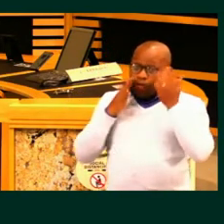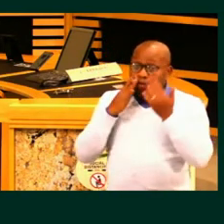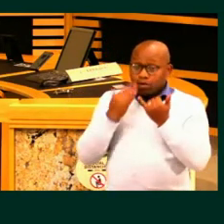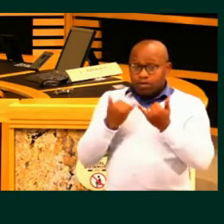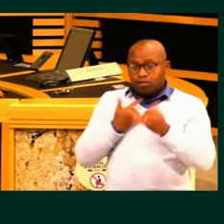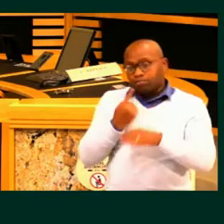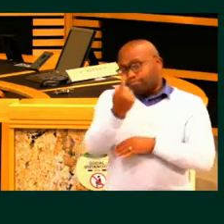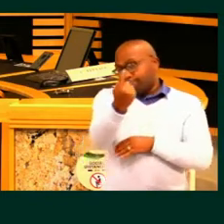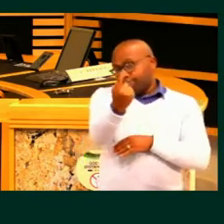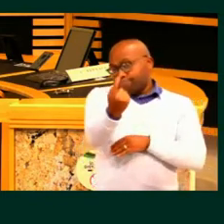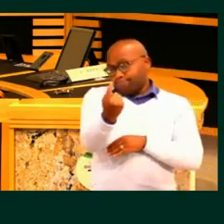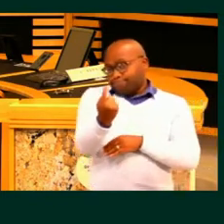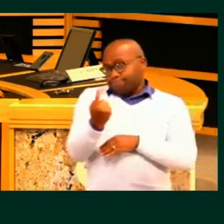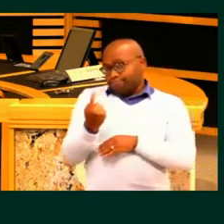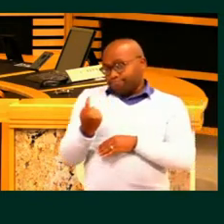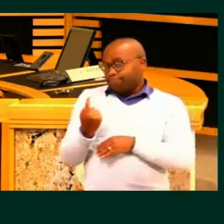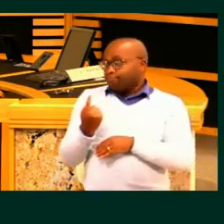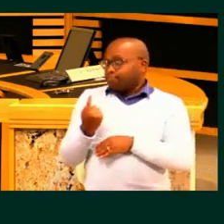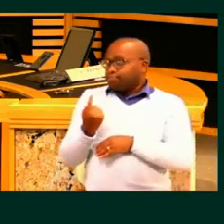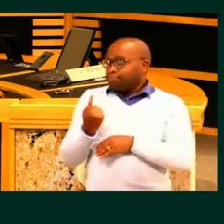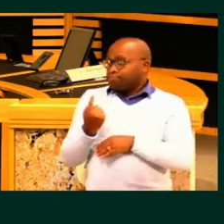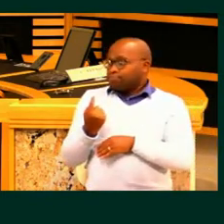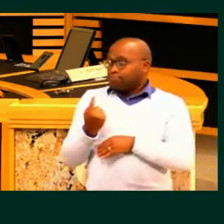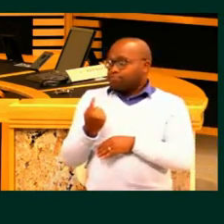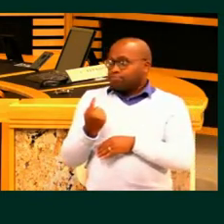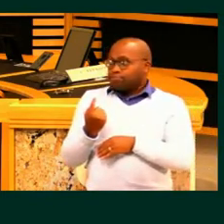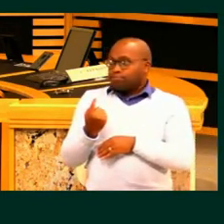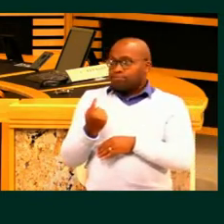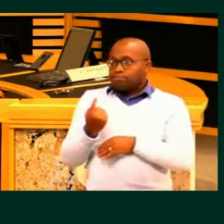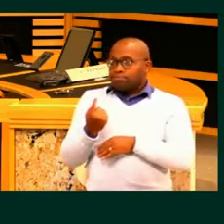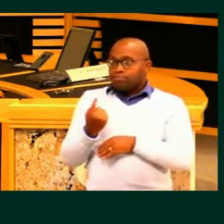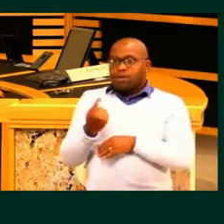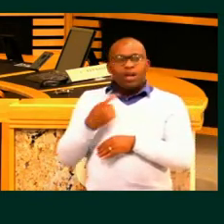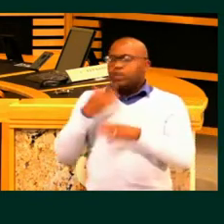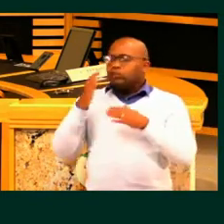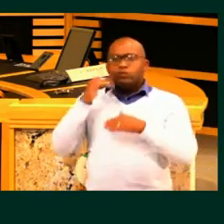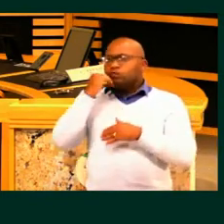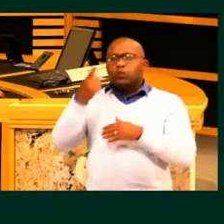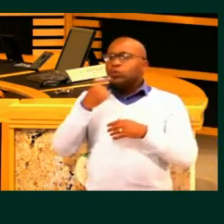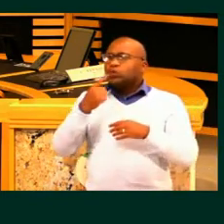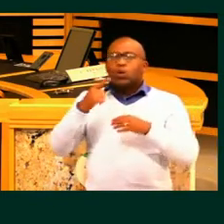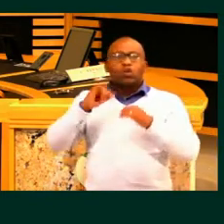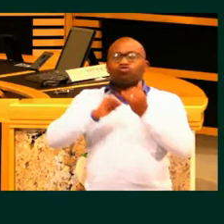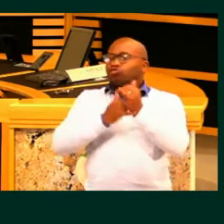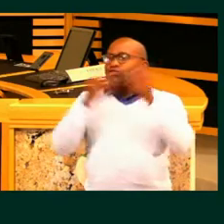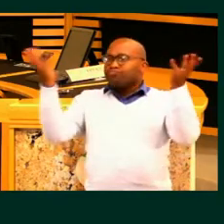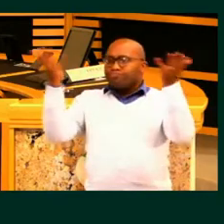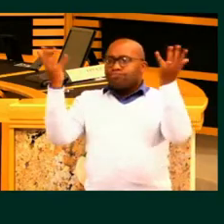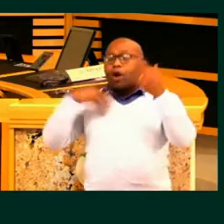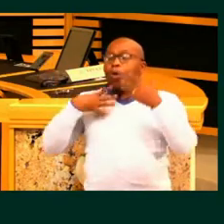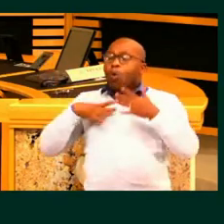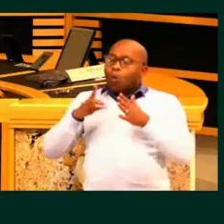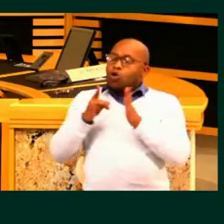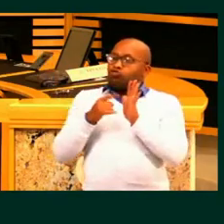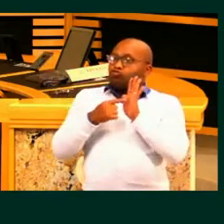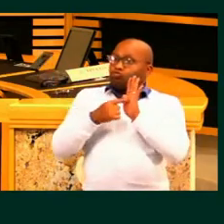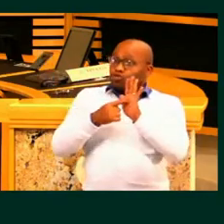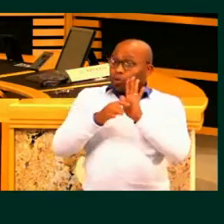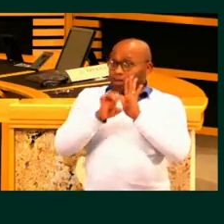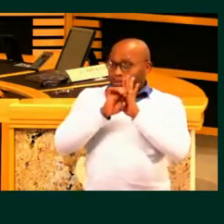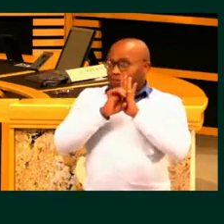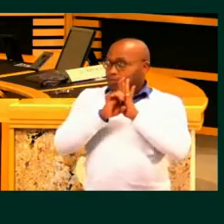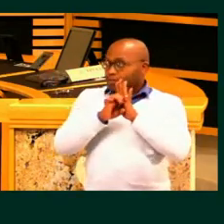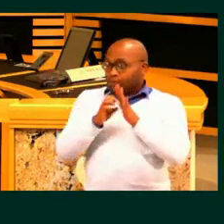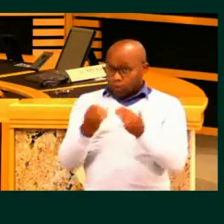Deputy speaker no I don't want to theorize here I just want to be practical today as I was coming